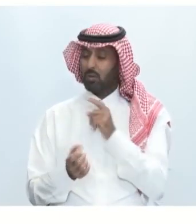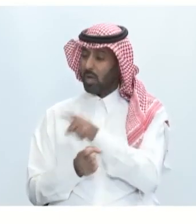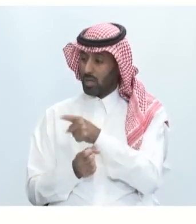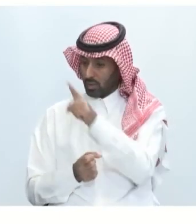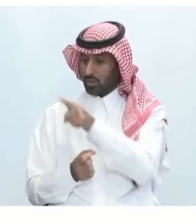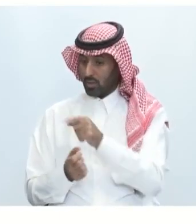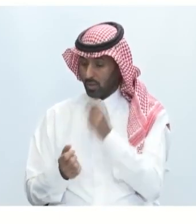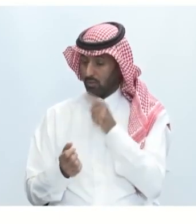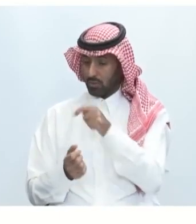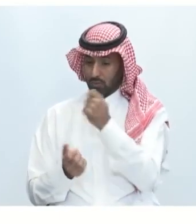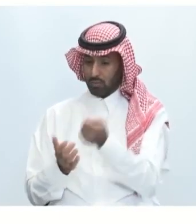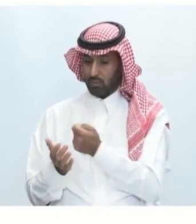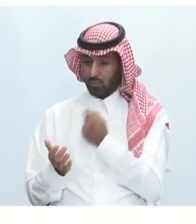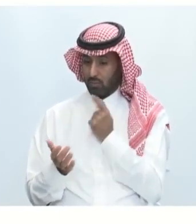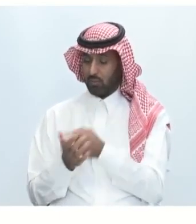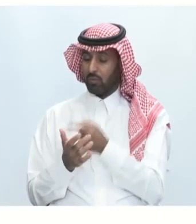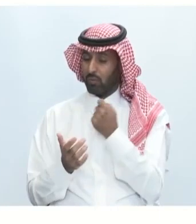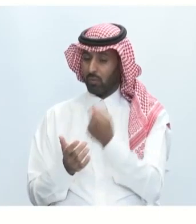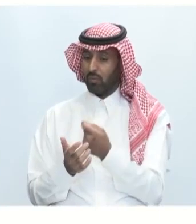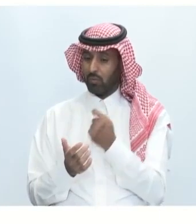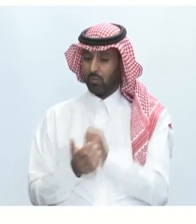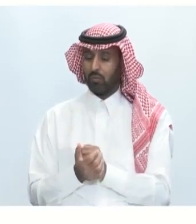Ali to write it. So Ali wrote the letter